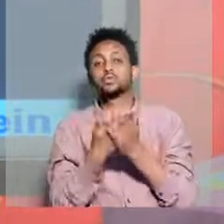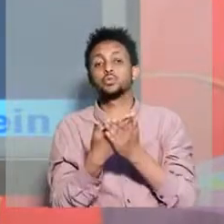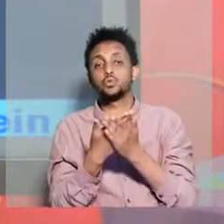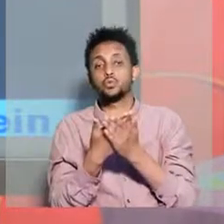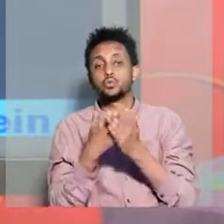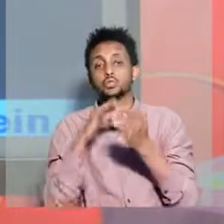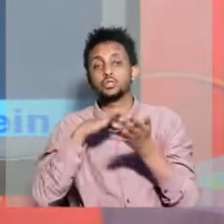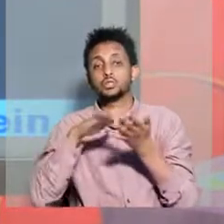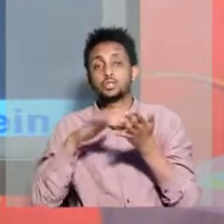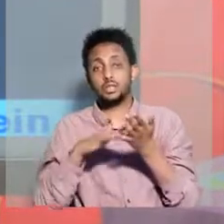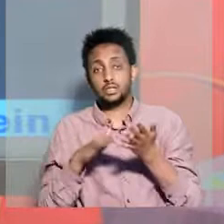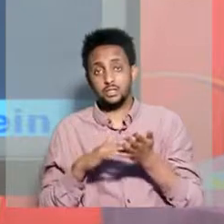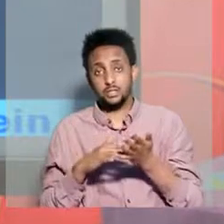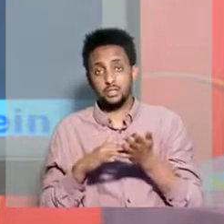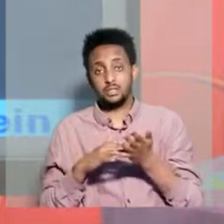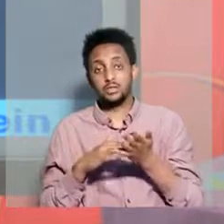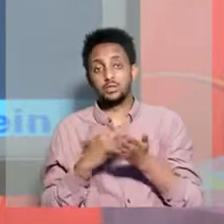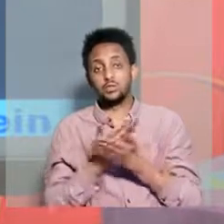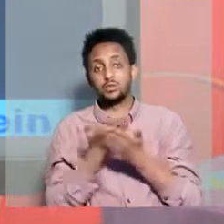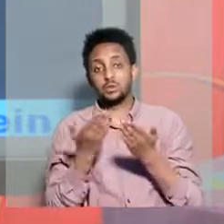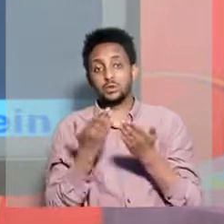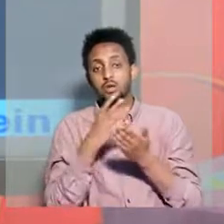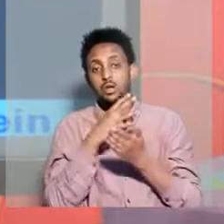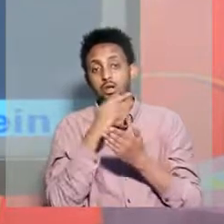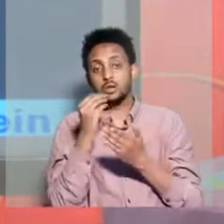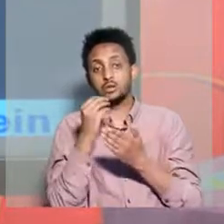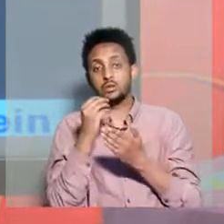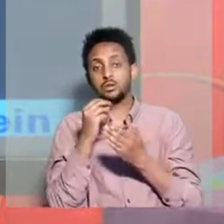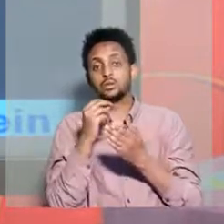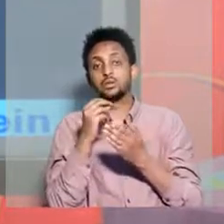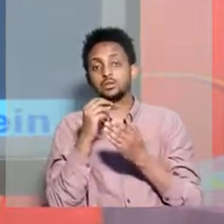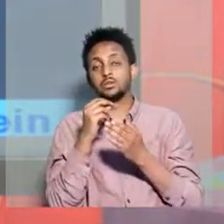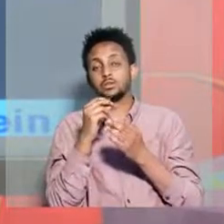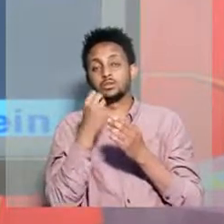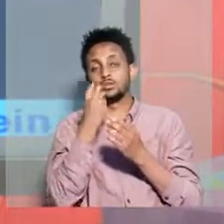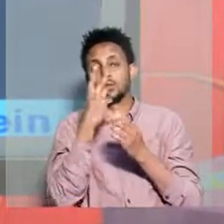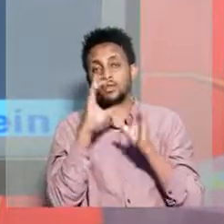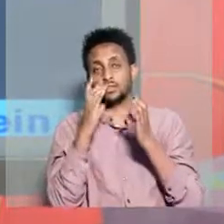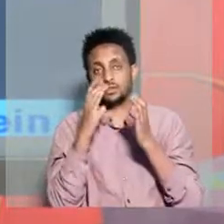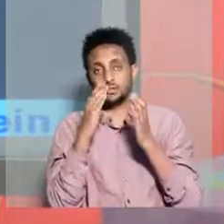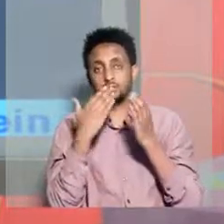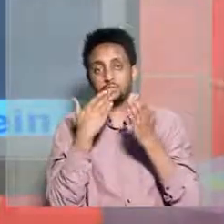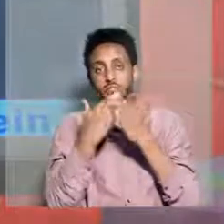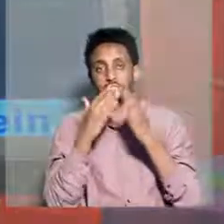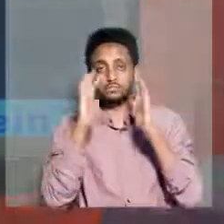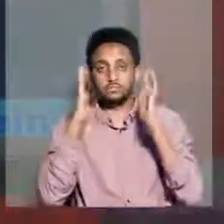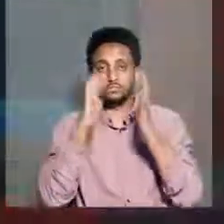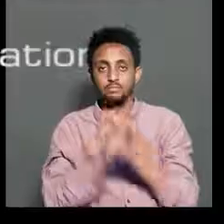studying case and national exam, and goodbye.